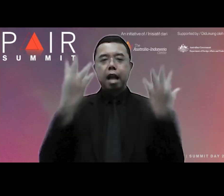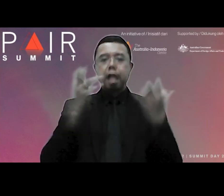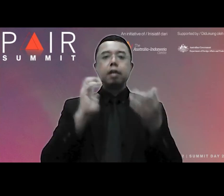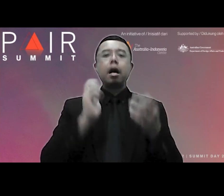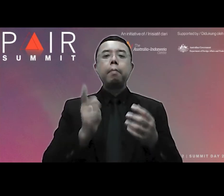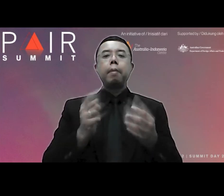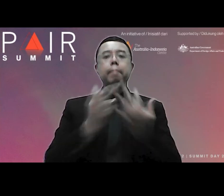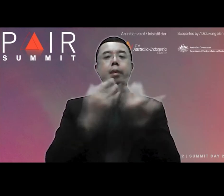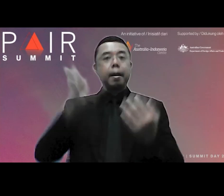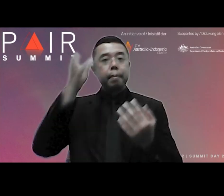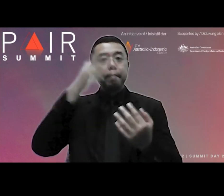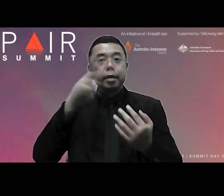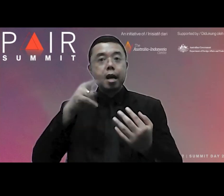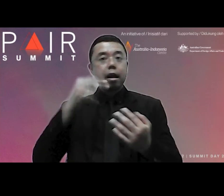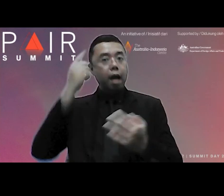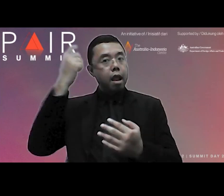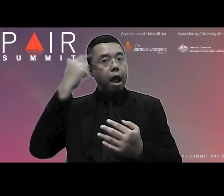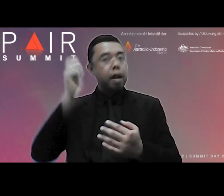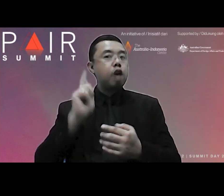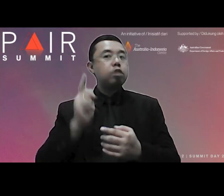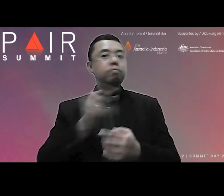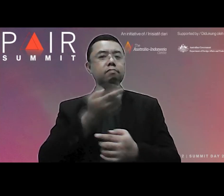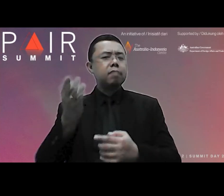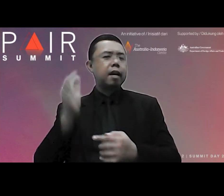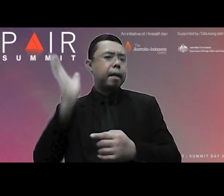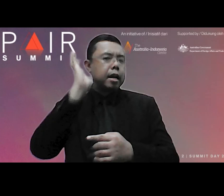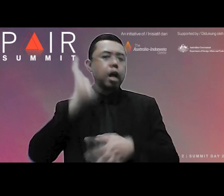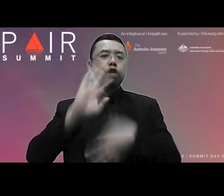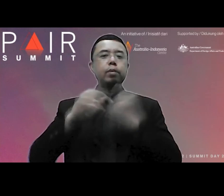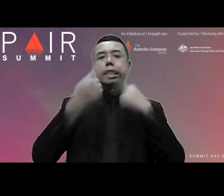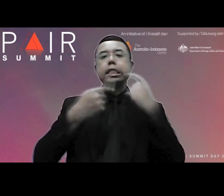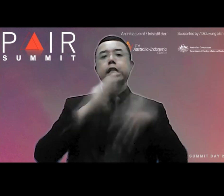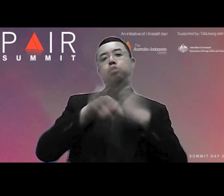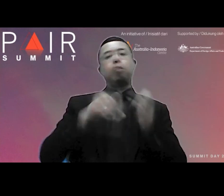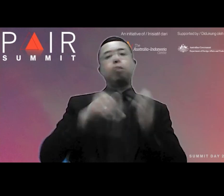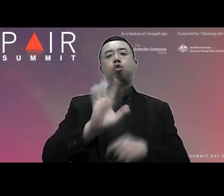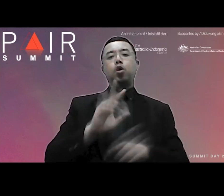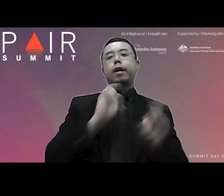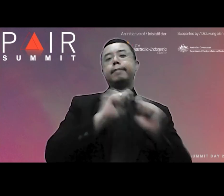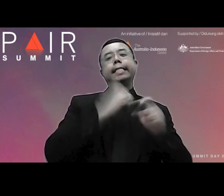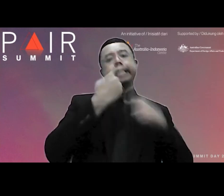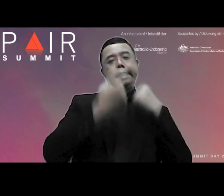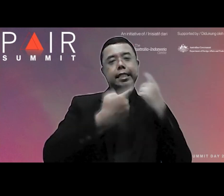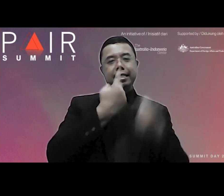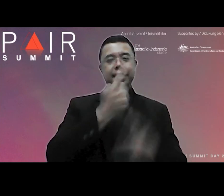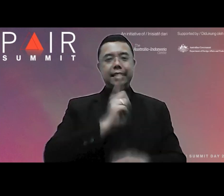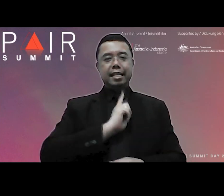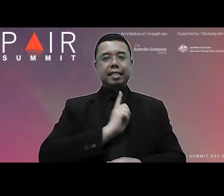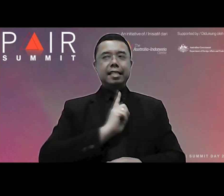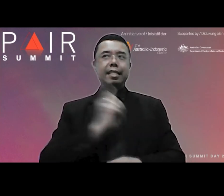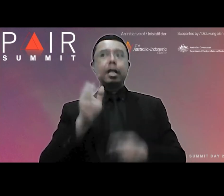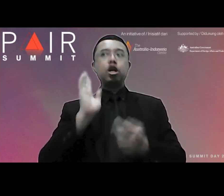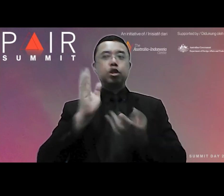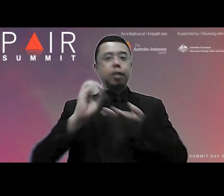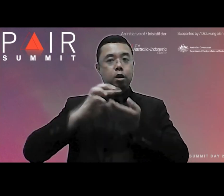just some kind of sanitized version of the story. So I think, we're still all